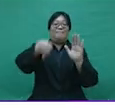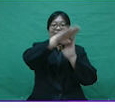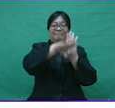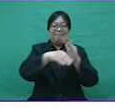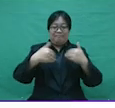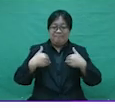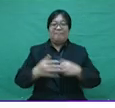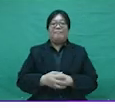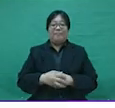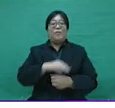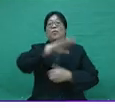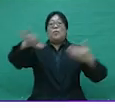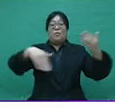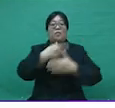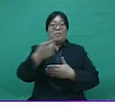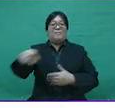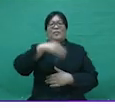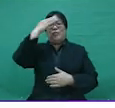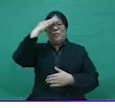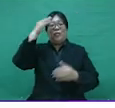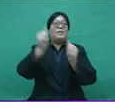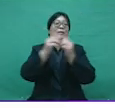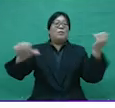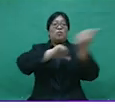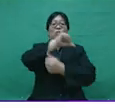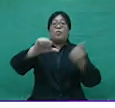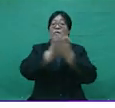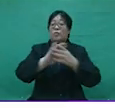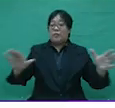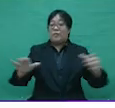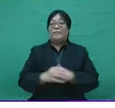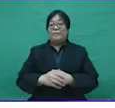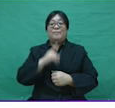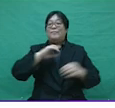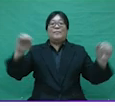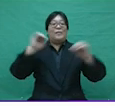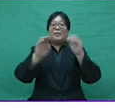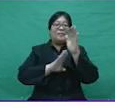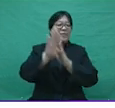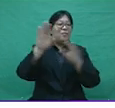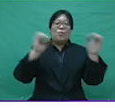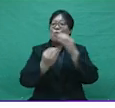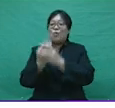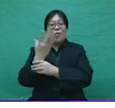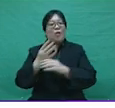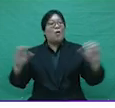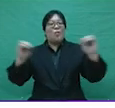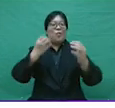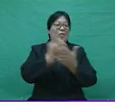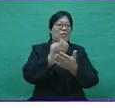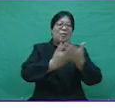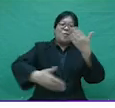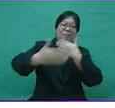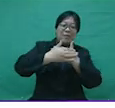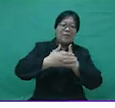agenda. All the ones have realized without social security, there is no growth, there is no